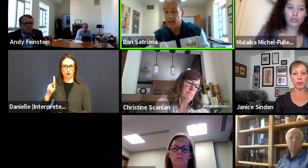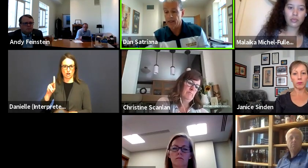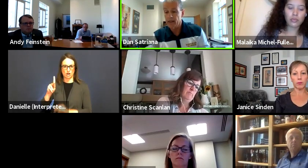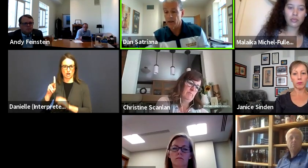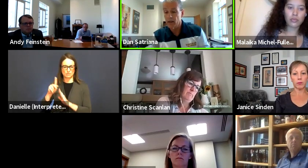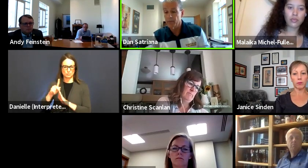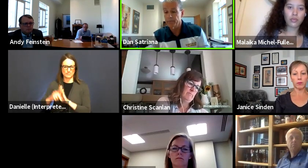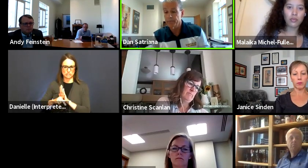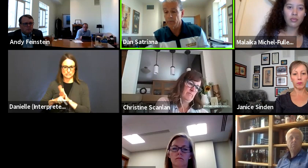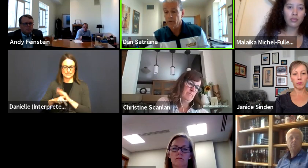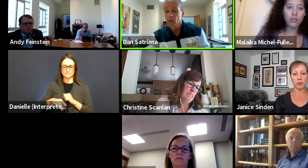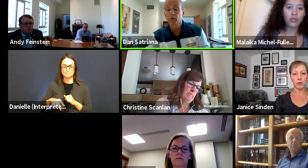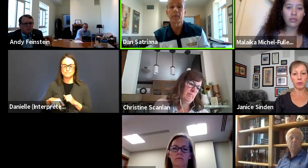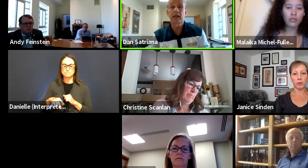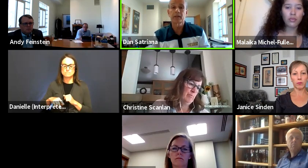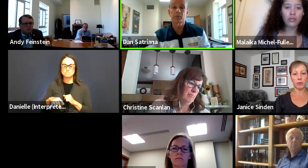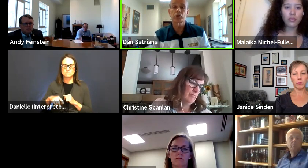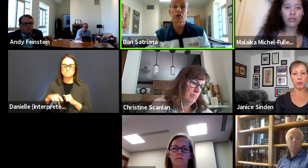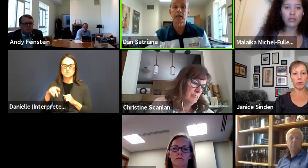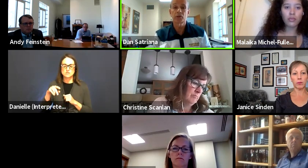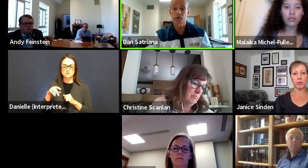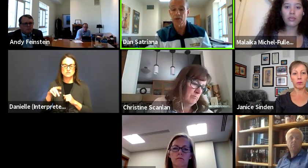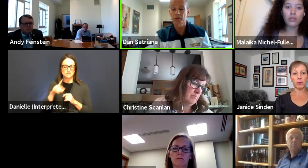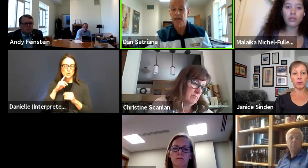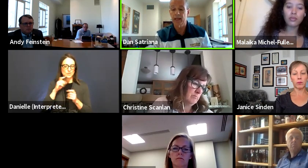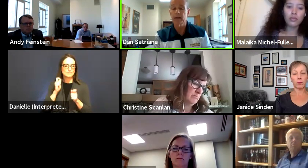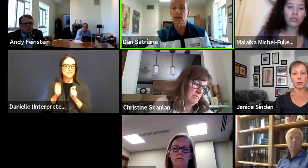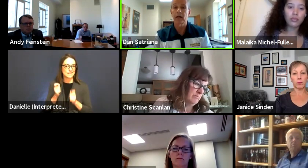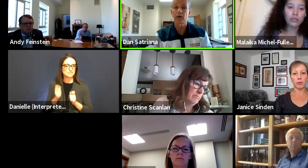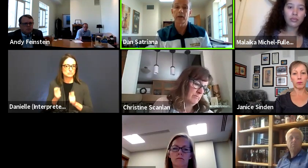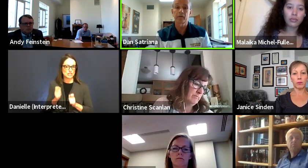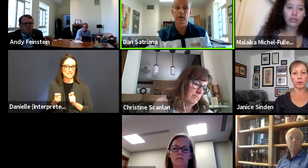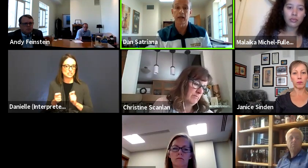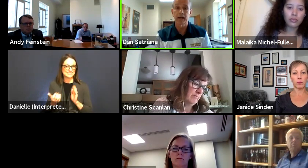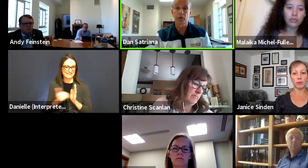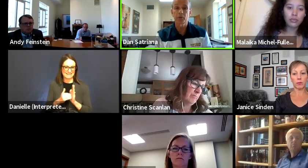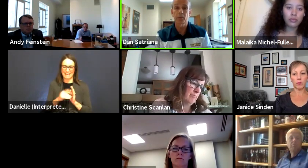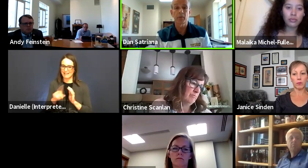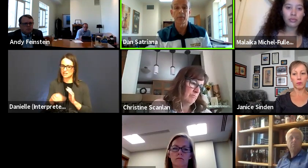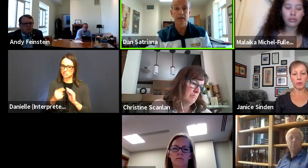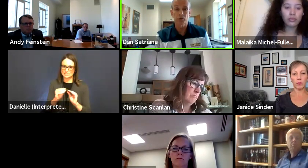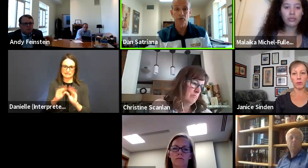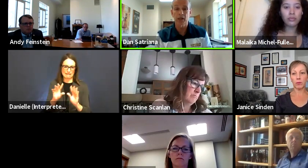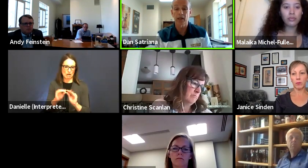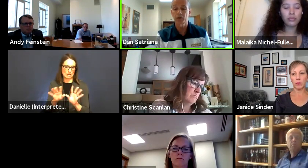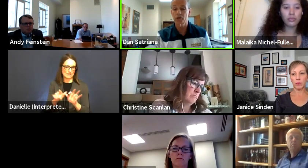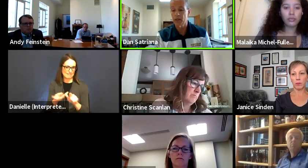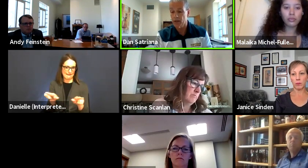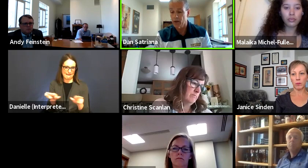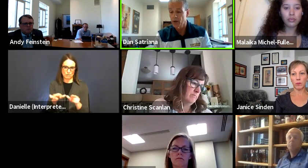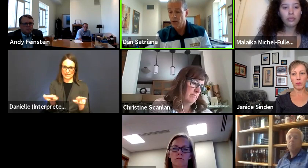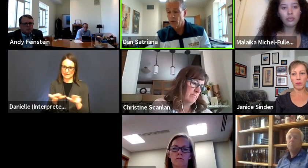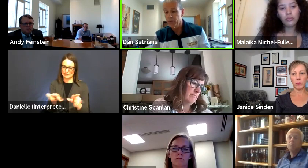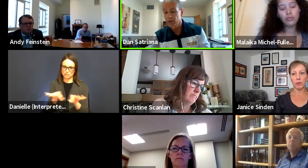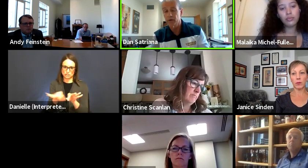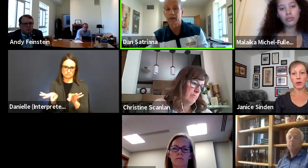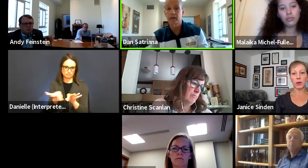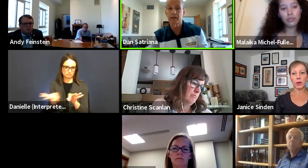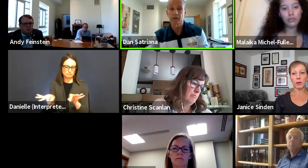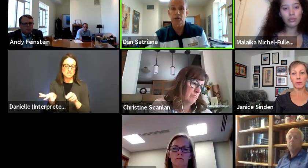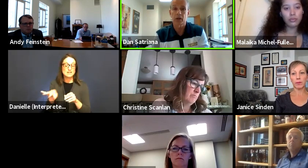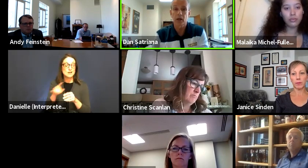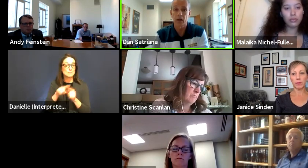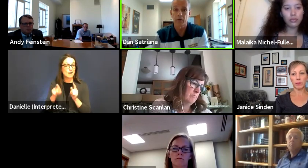is we've made some changes, just again, clarity of language, but the major change here was